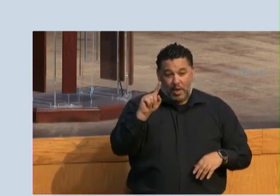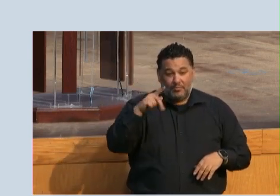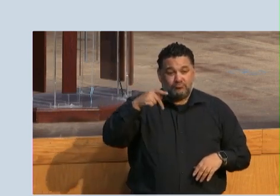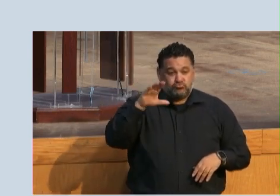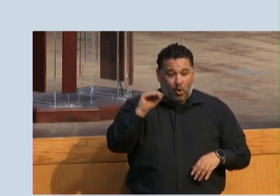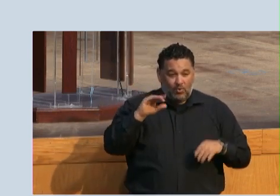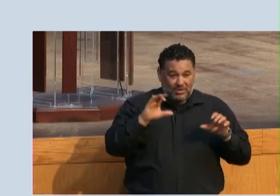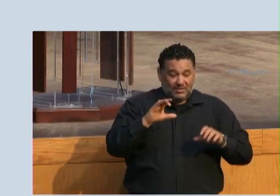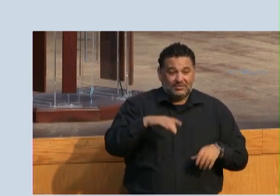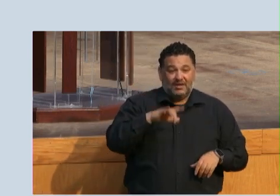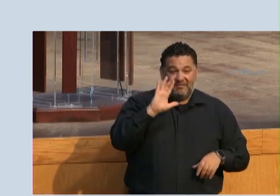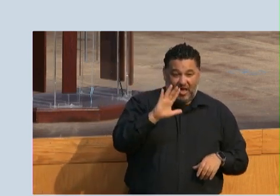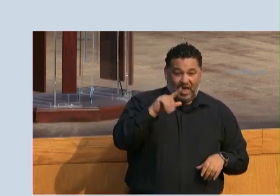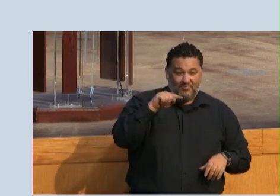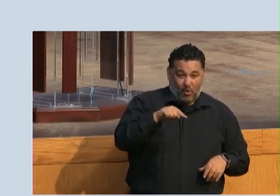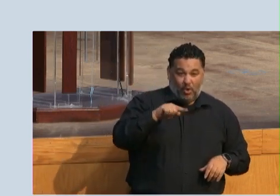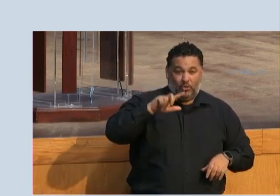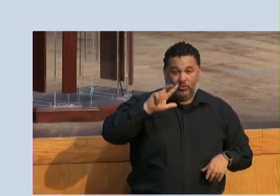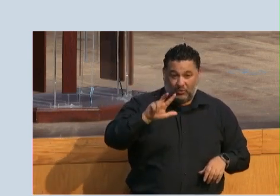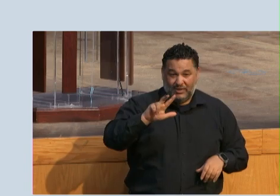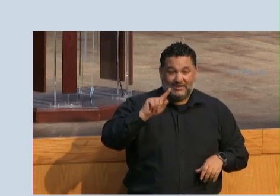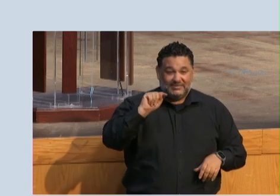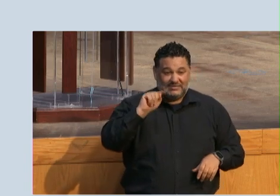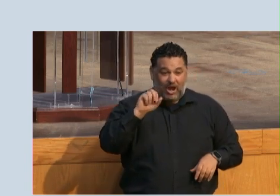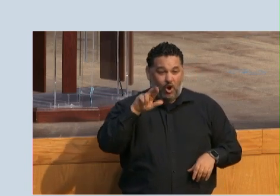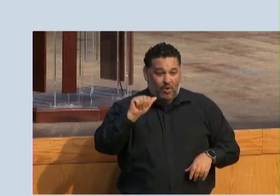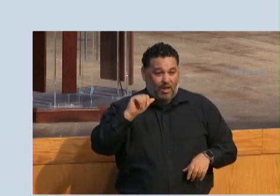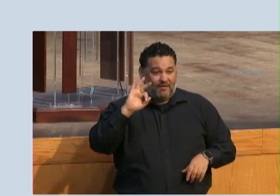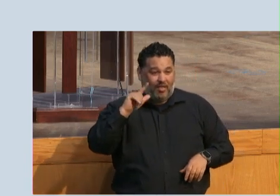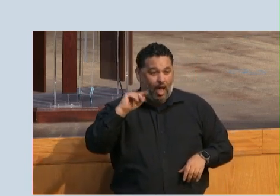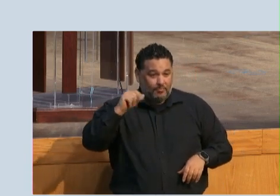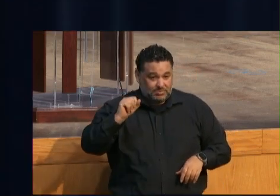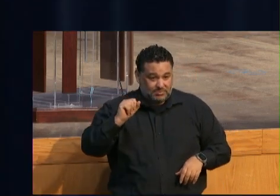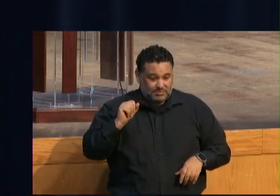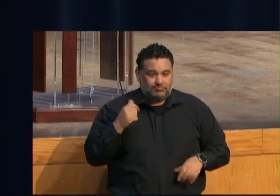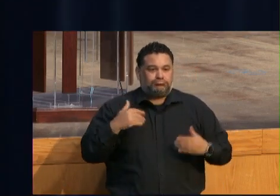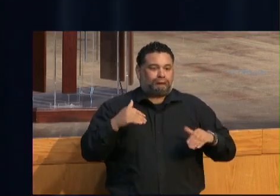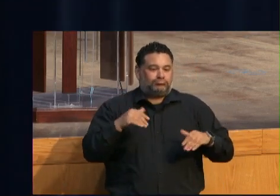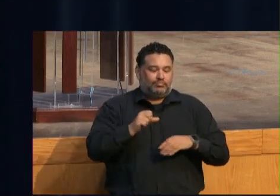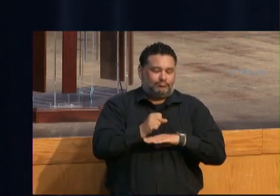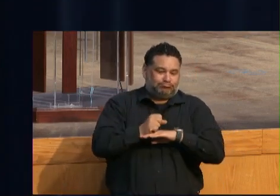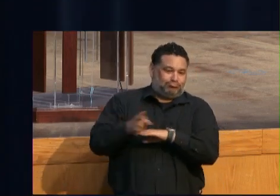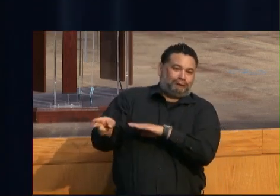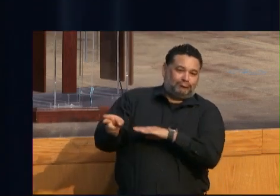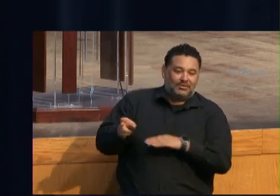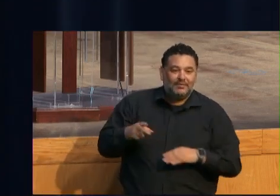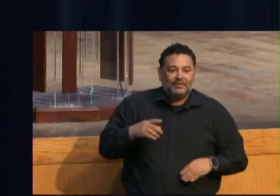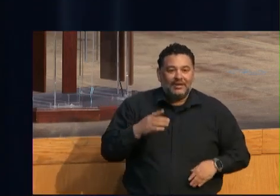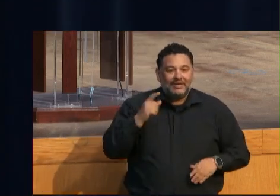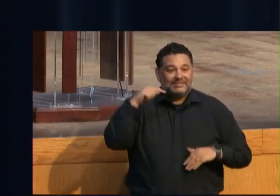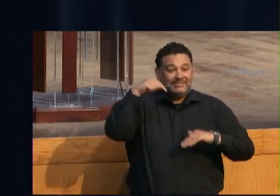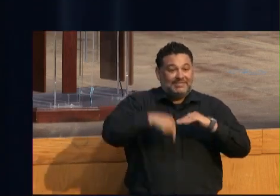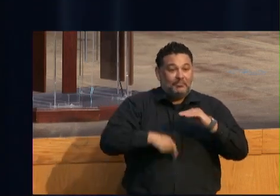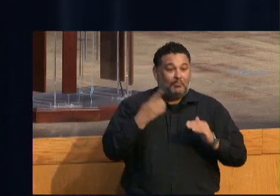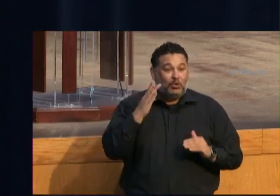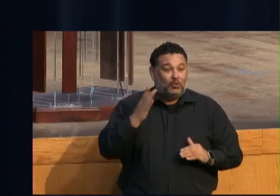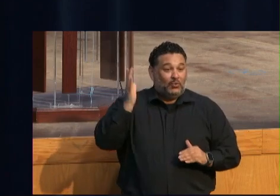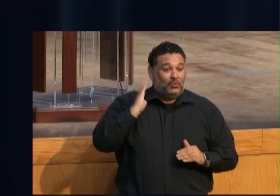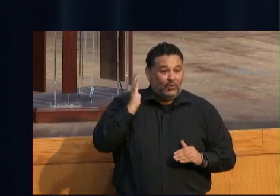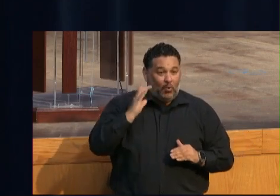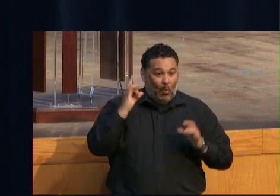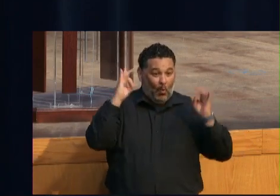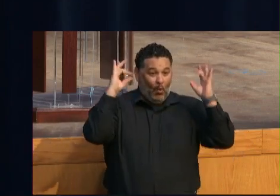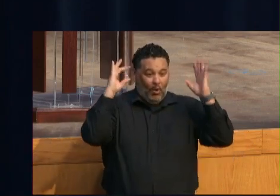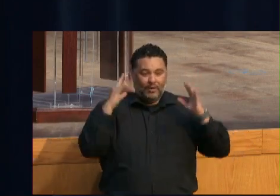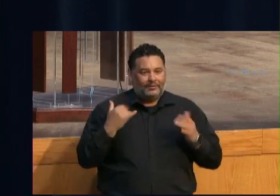about 5.3 teraflops. So we are light years ahead of where Deep Blue was.